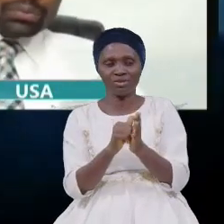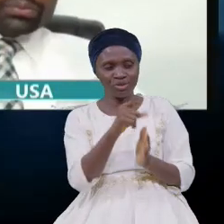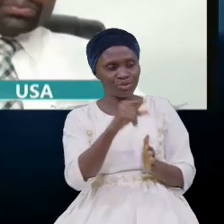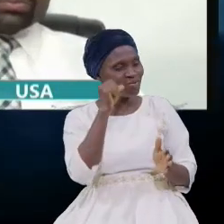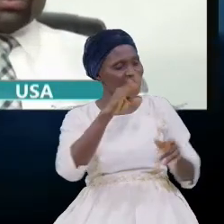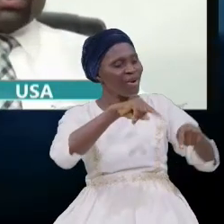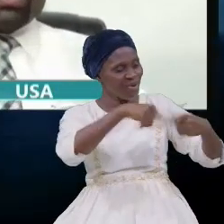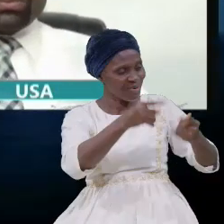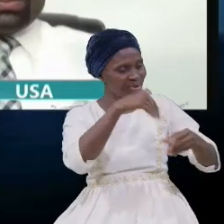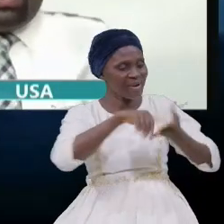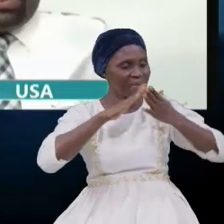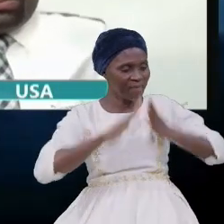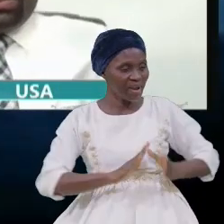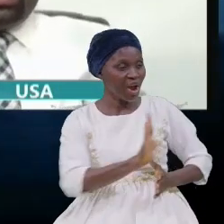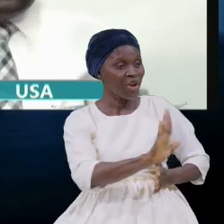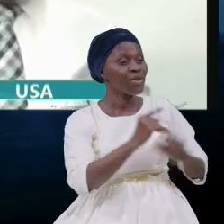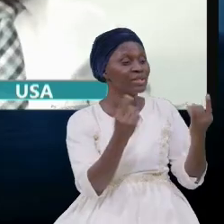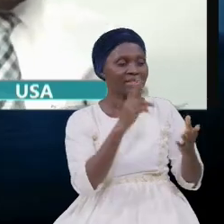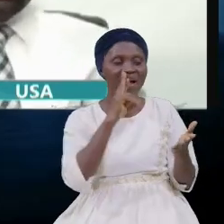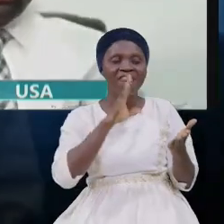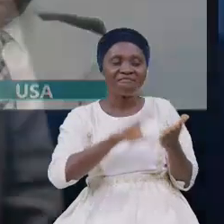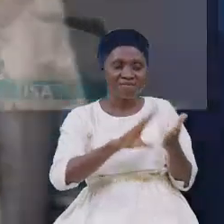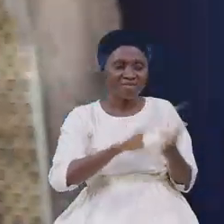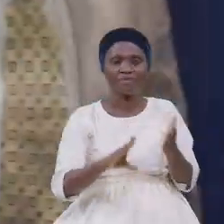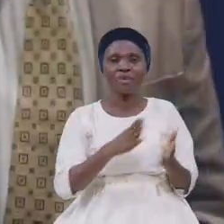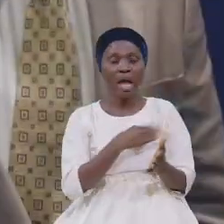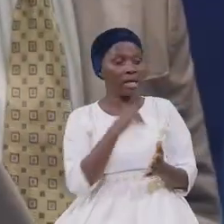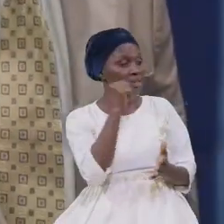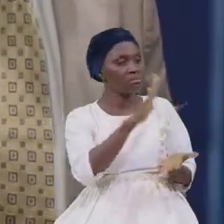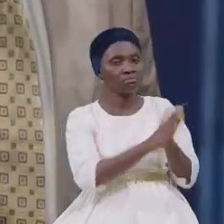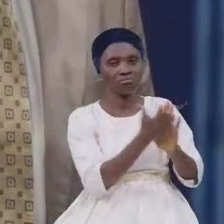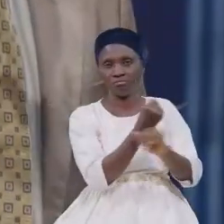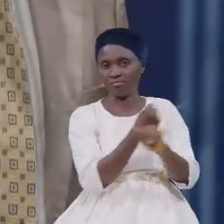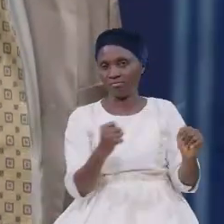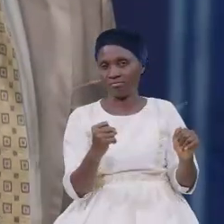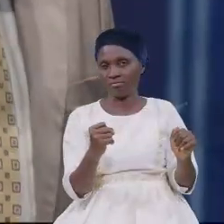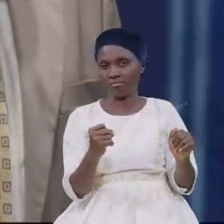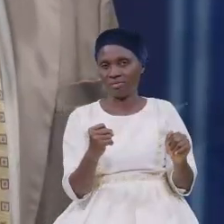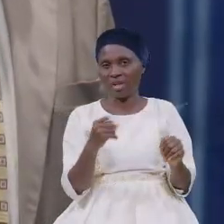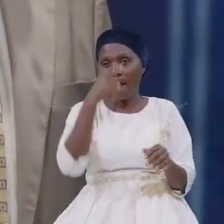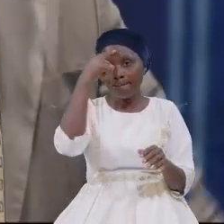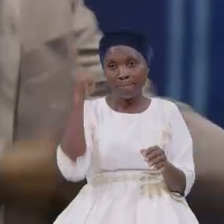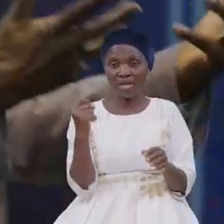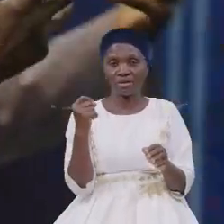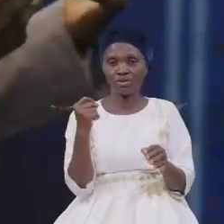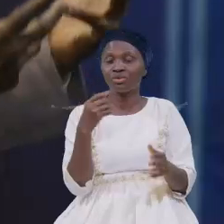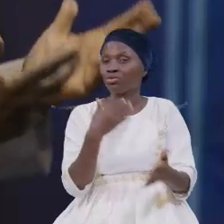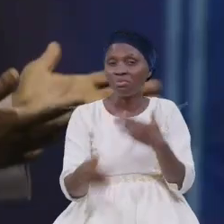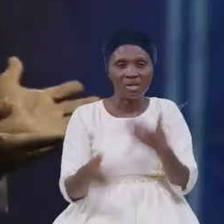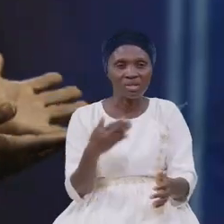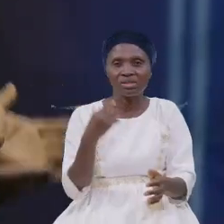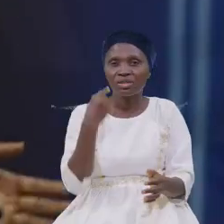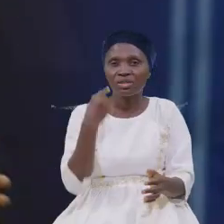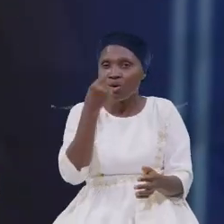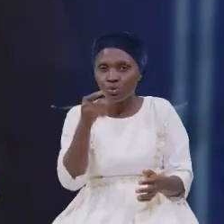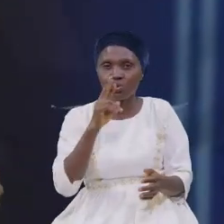are forgiven. And she was saved, because no matter who you are, no matter